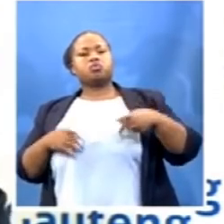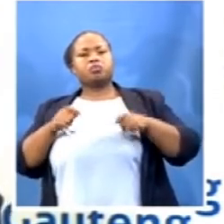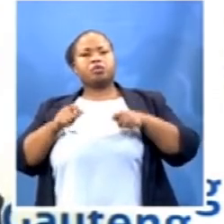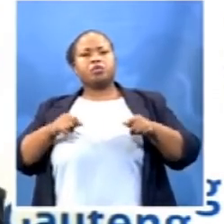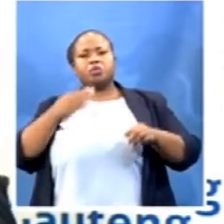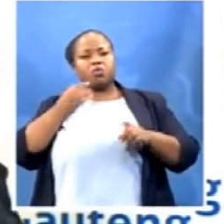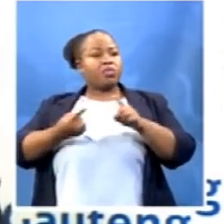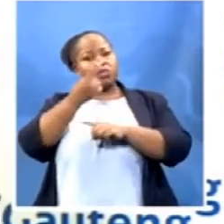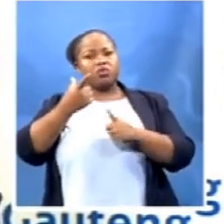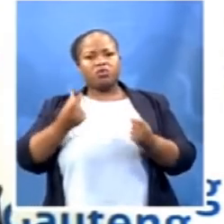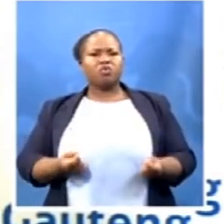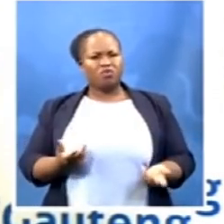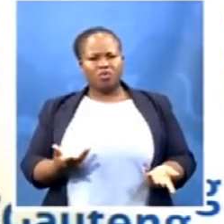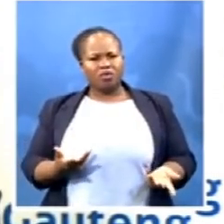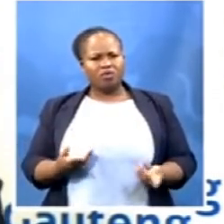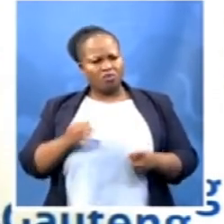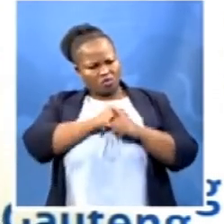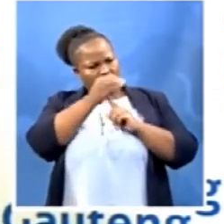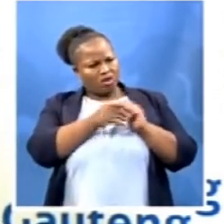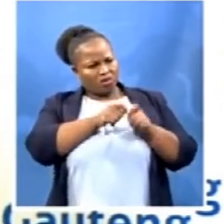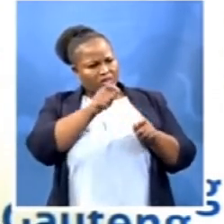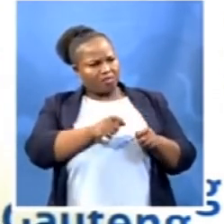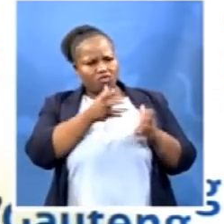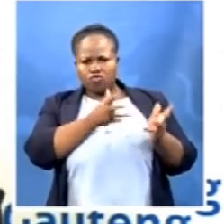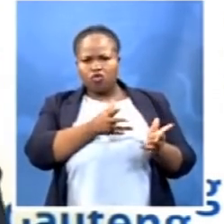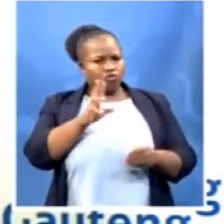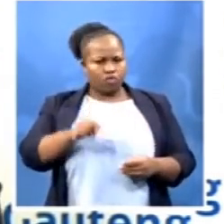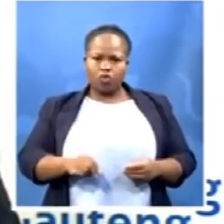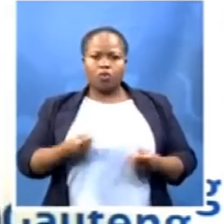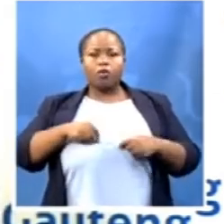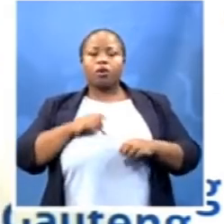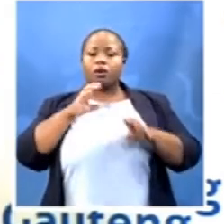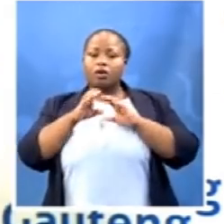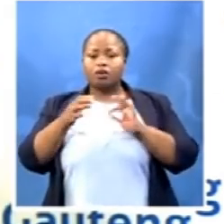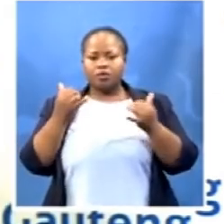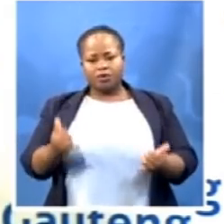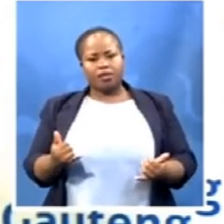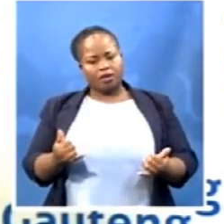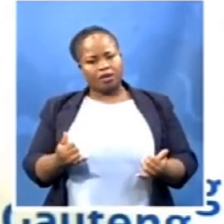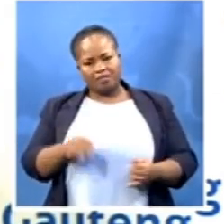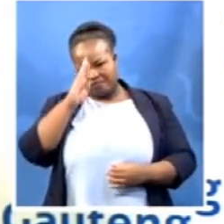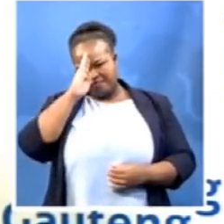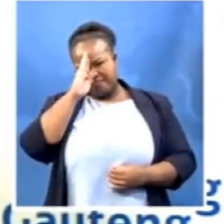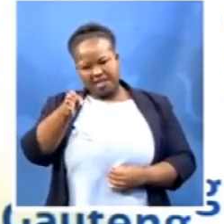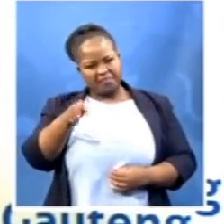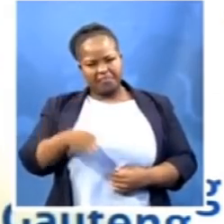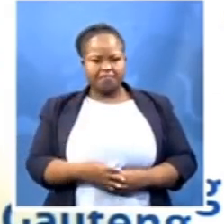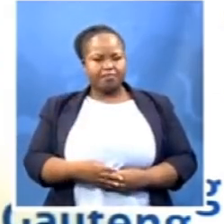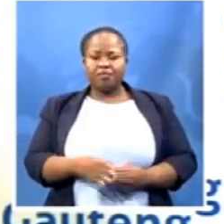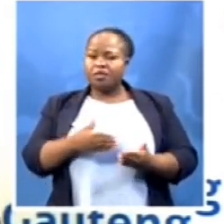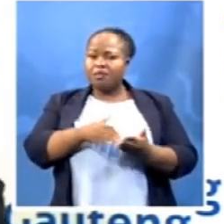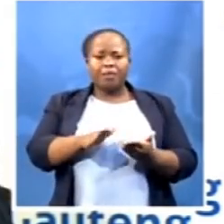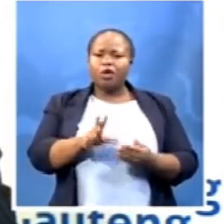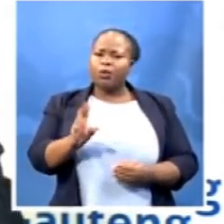people. And that's why we are communicating today unambiguously. No one is going to be evicted, but no one is